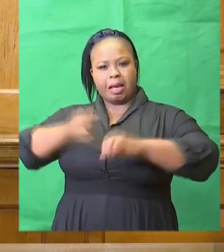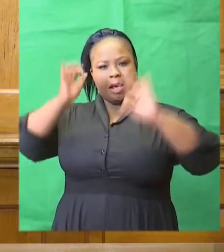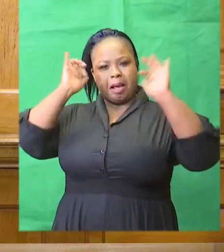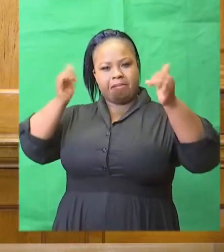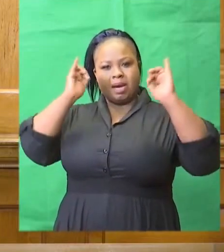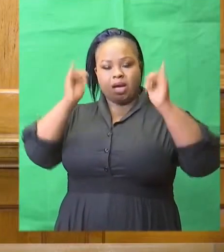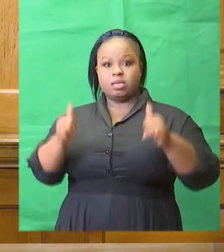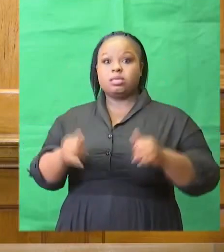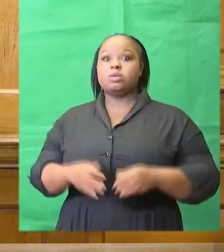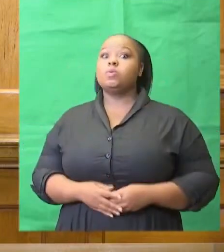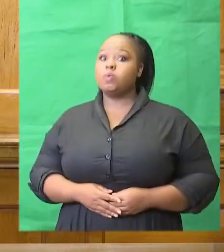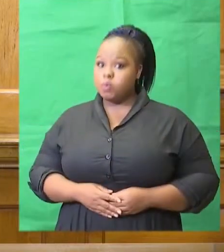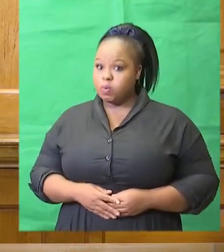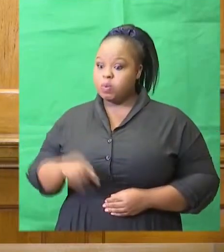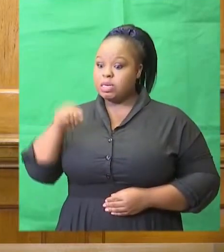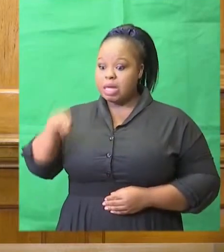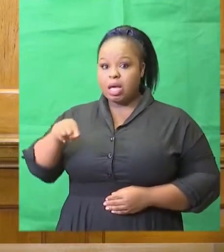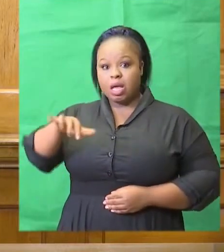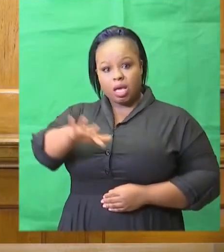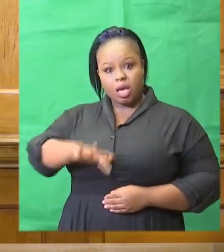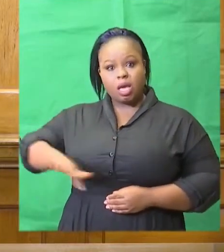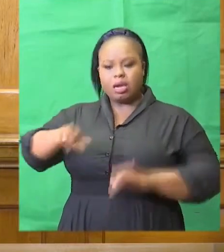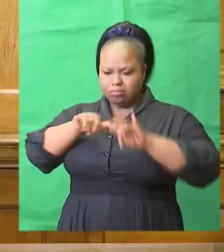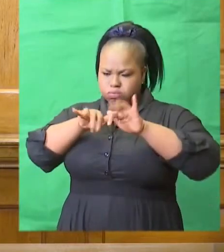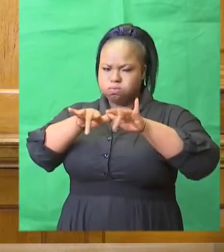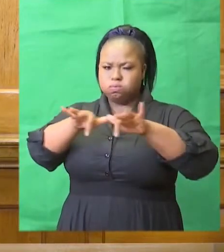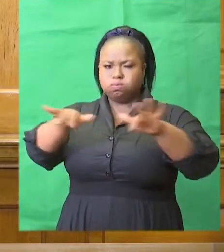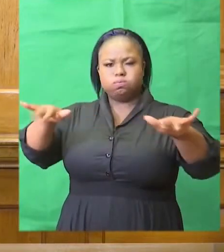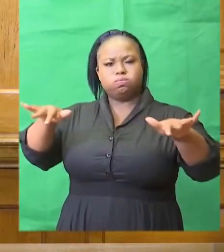were centers of mass infection.